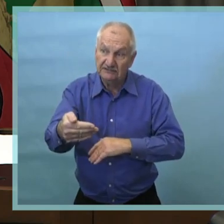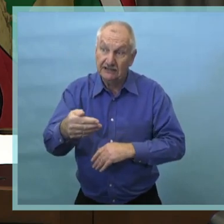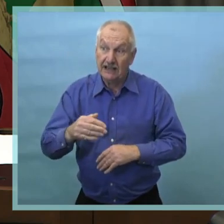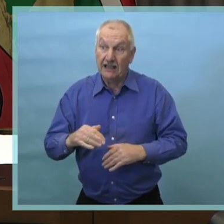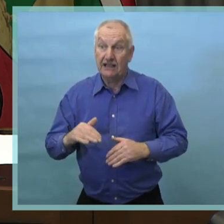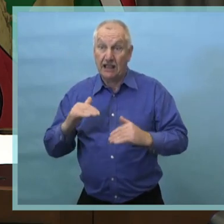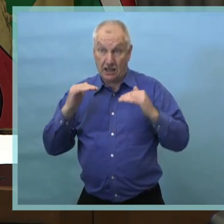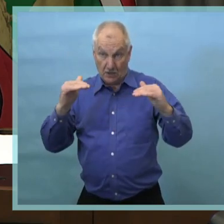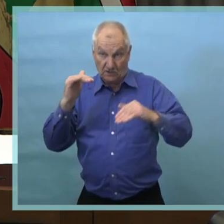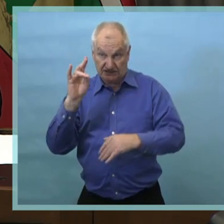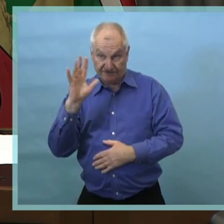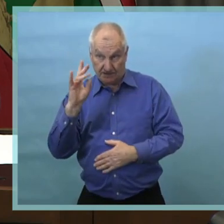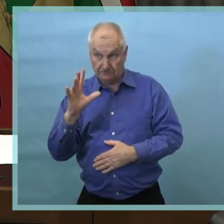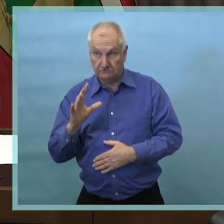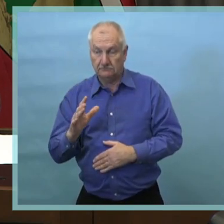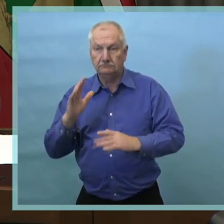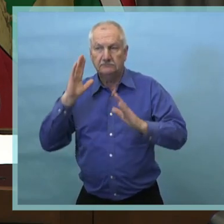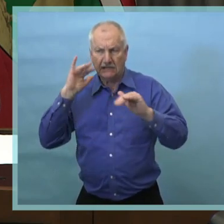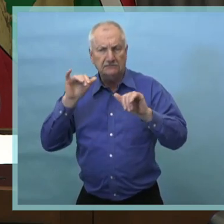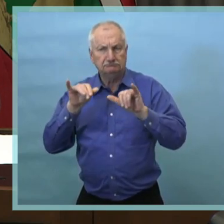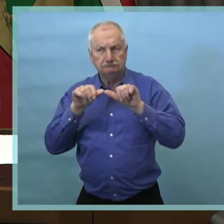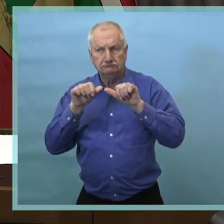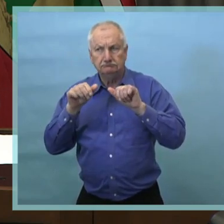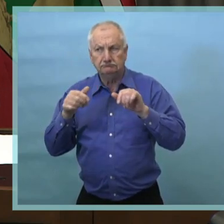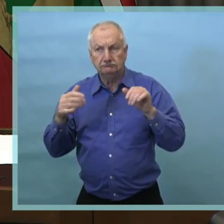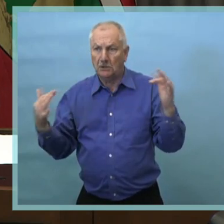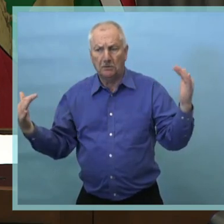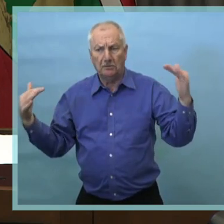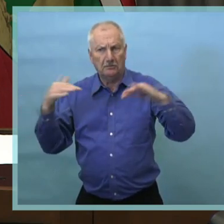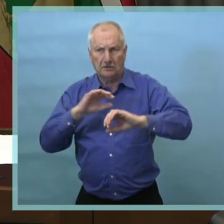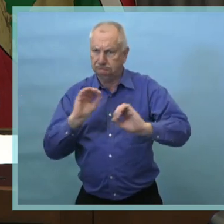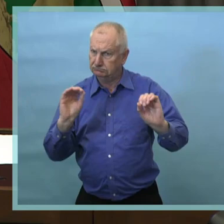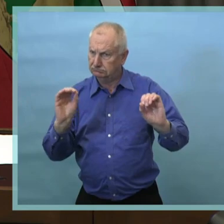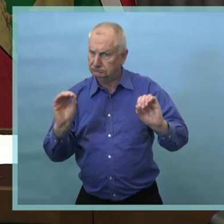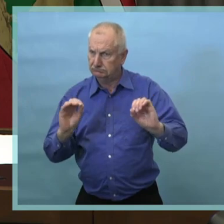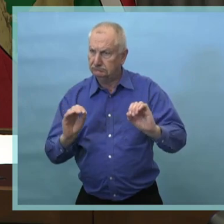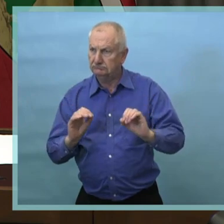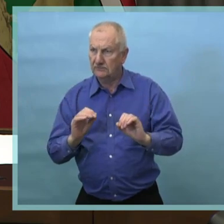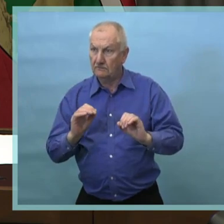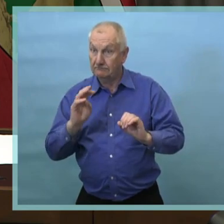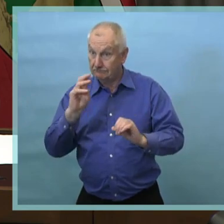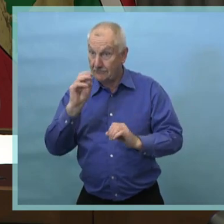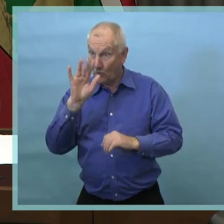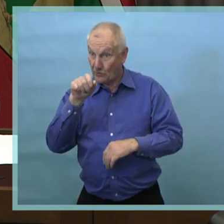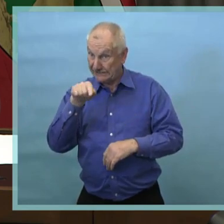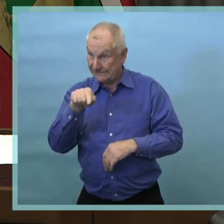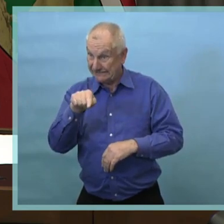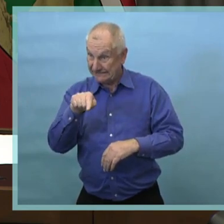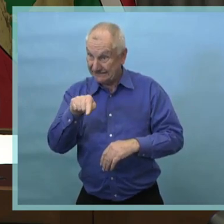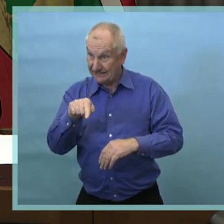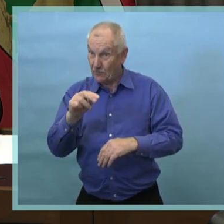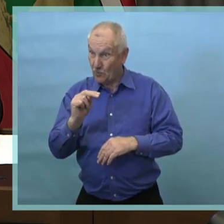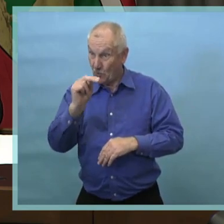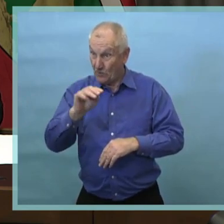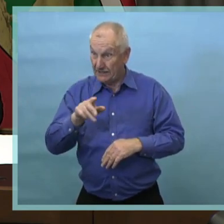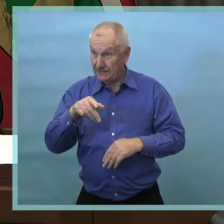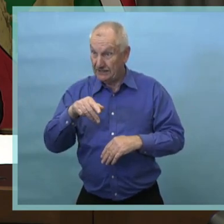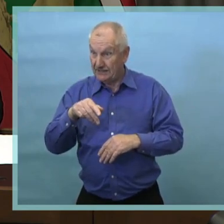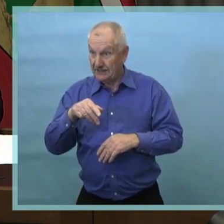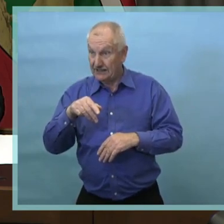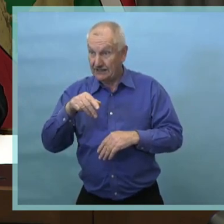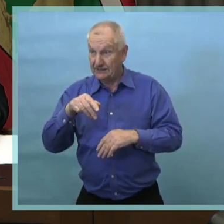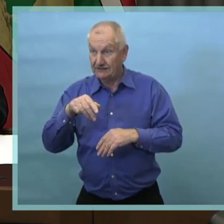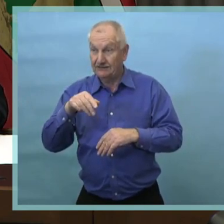is expected to stay open. However, the ramp on the north side of Morris on PTH 75 will remain in